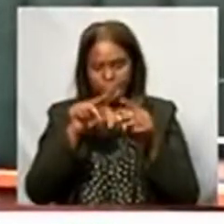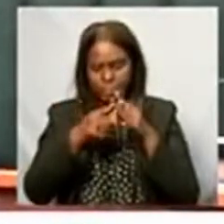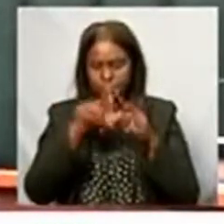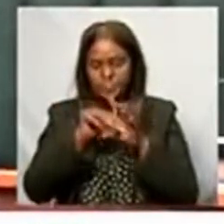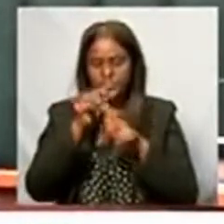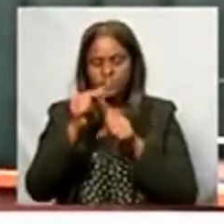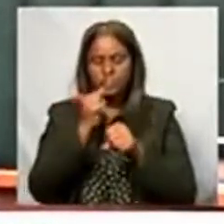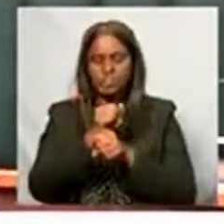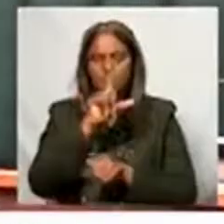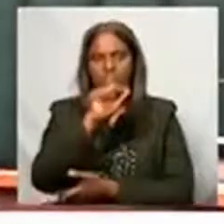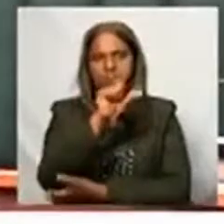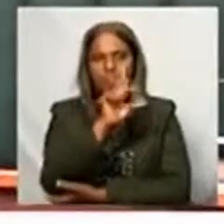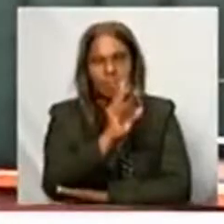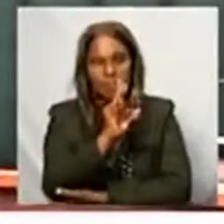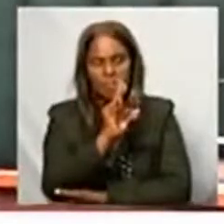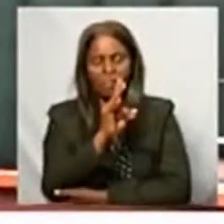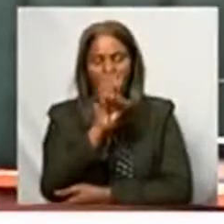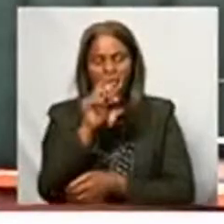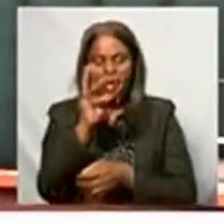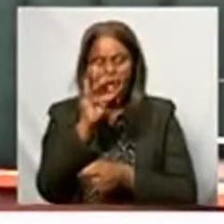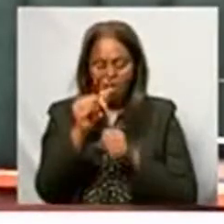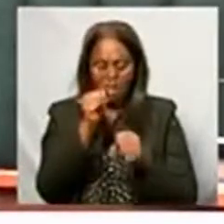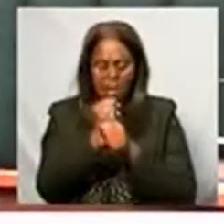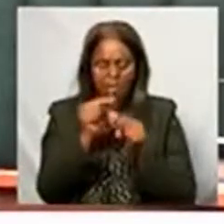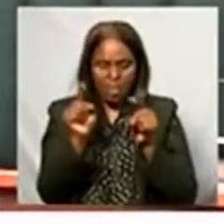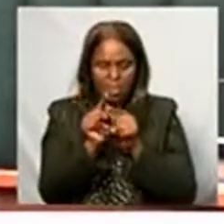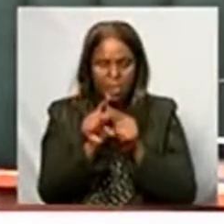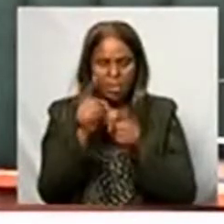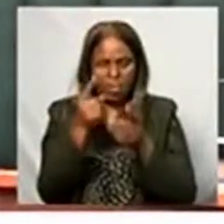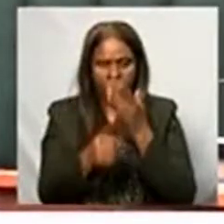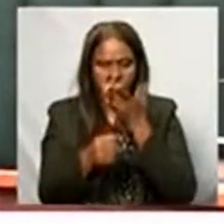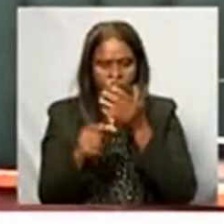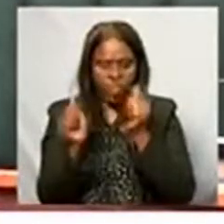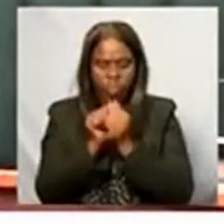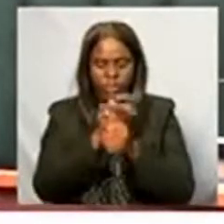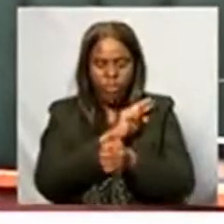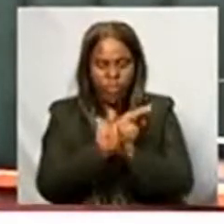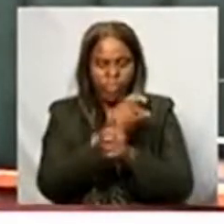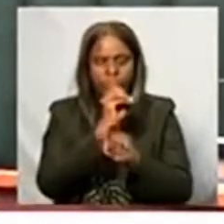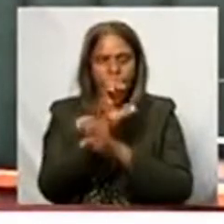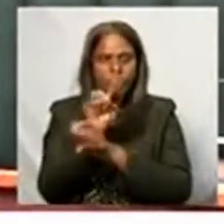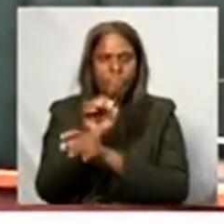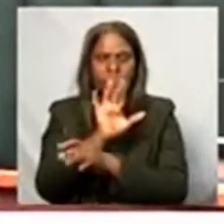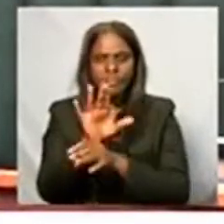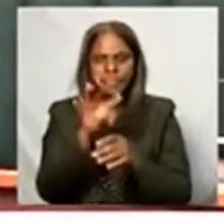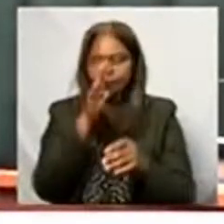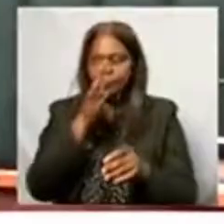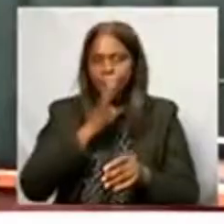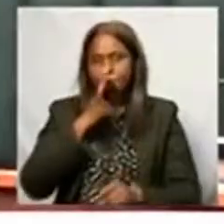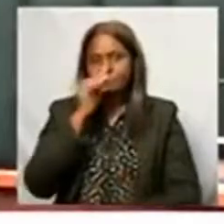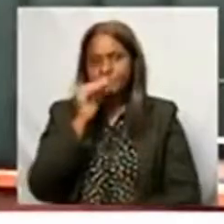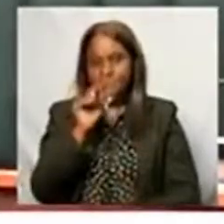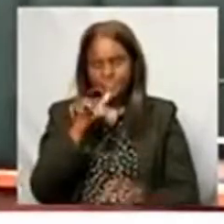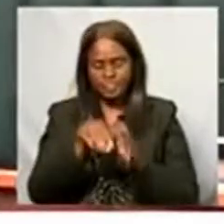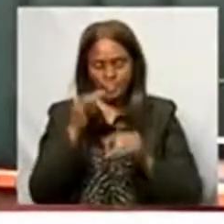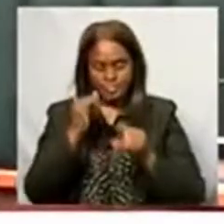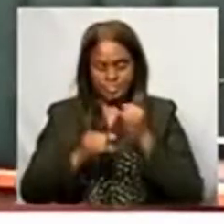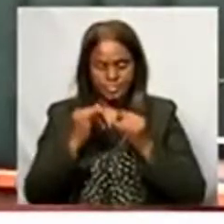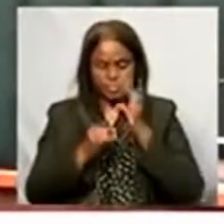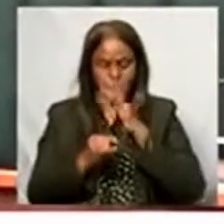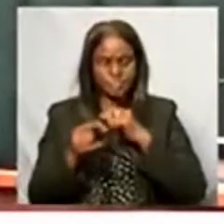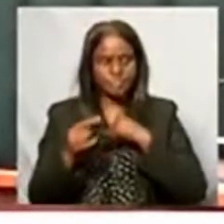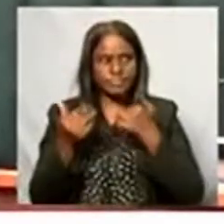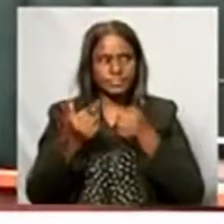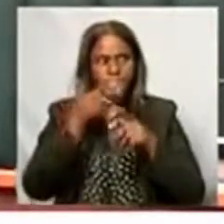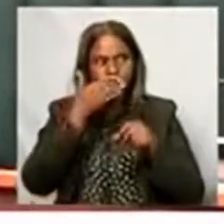year 2026 fiscal year, subject to resource availability. Madam Speaker, in conclusion, I wish